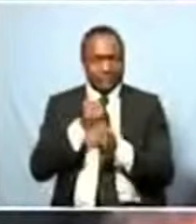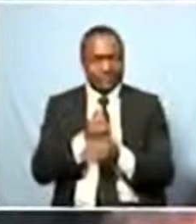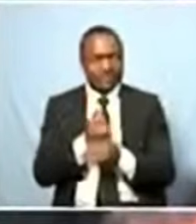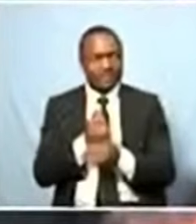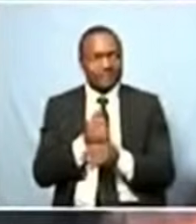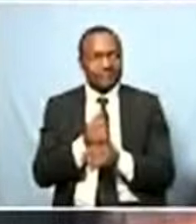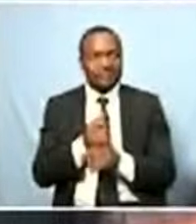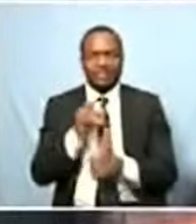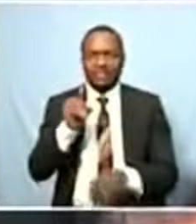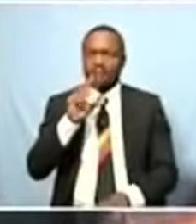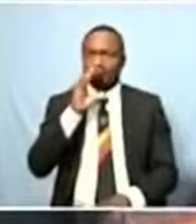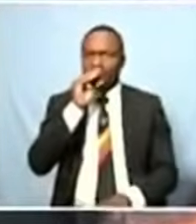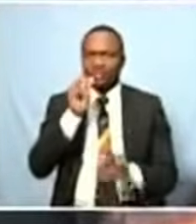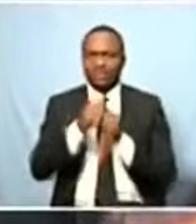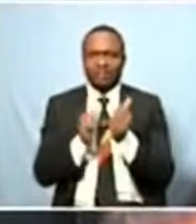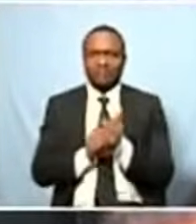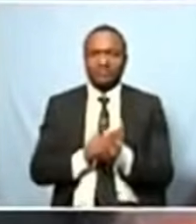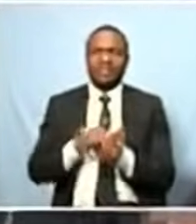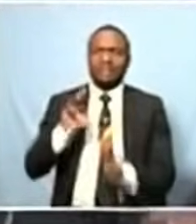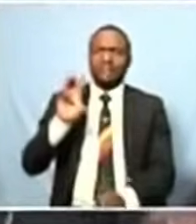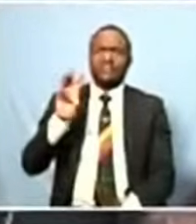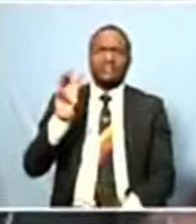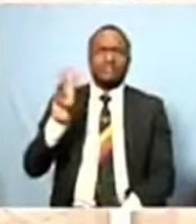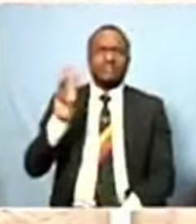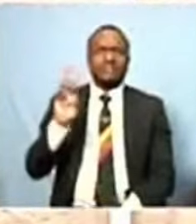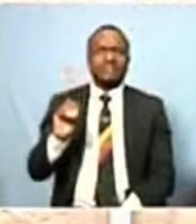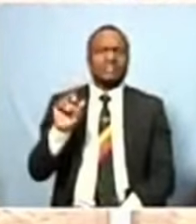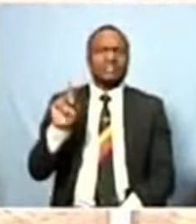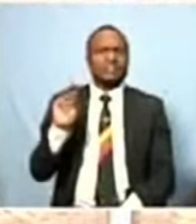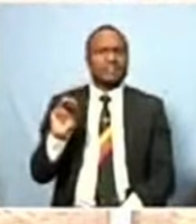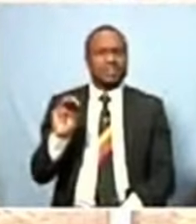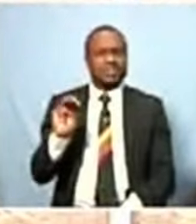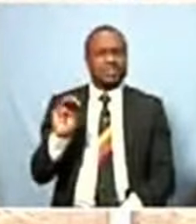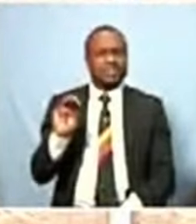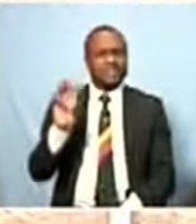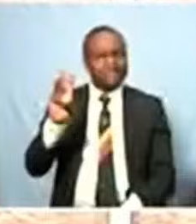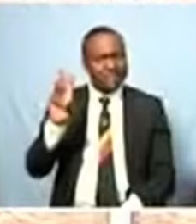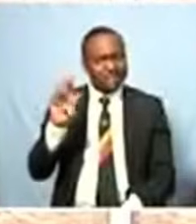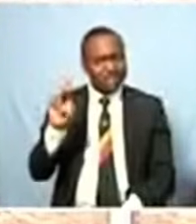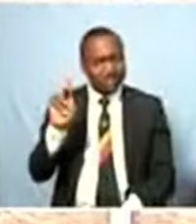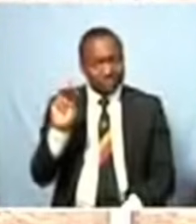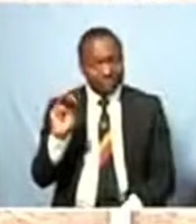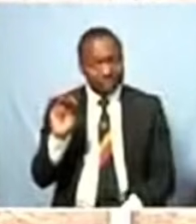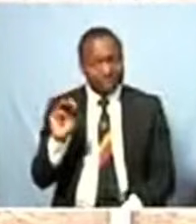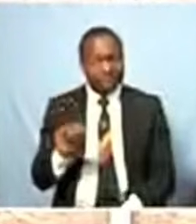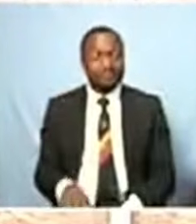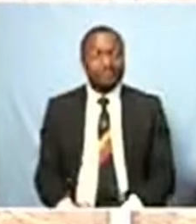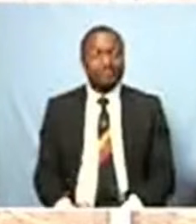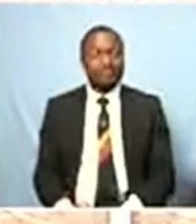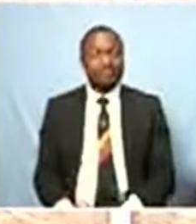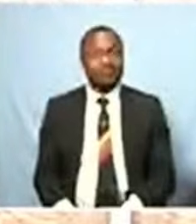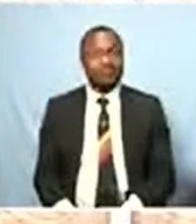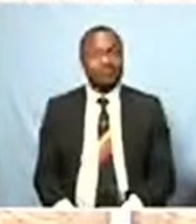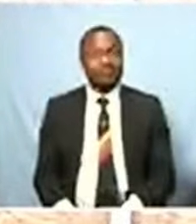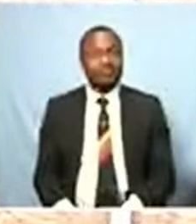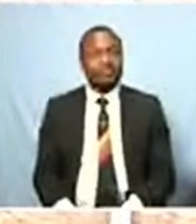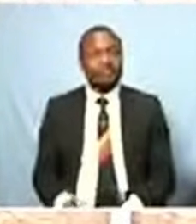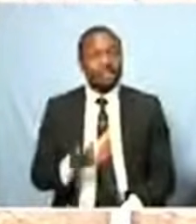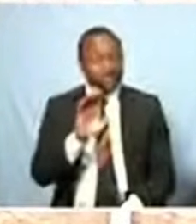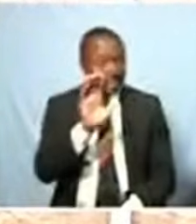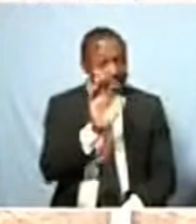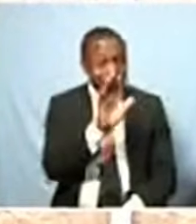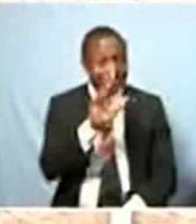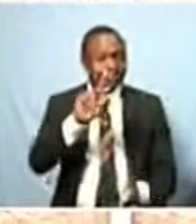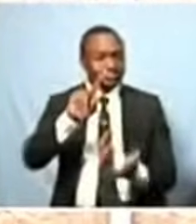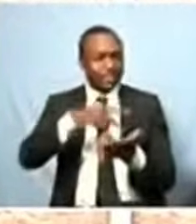is lamenting about 60 kilometers. When 6 kilometers, when his own party,